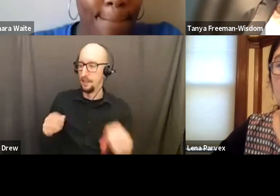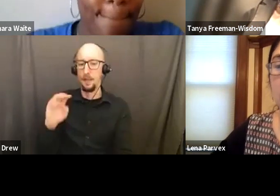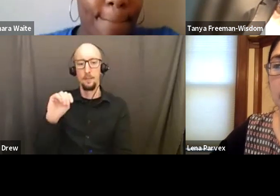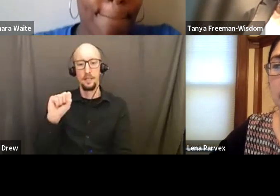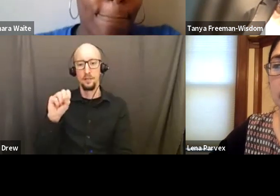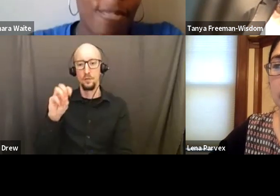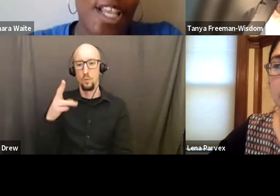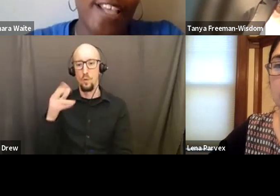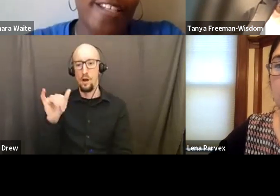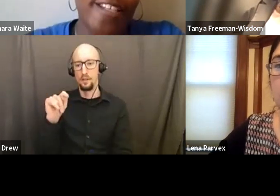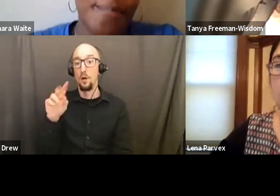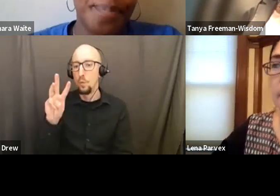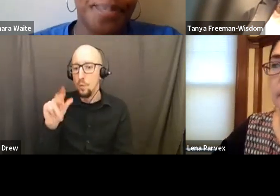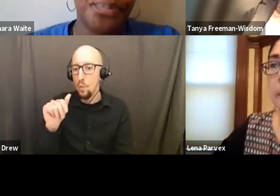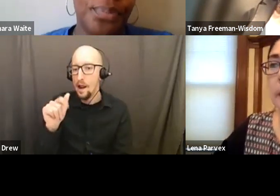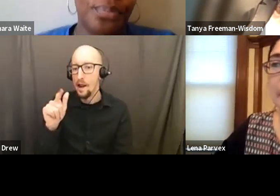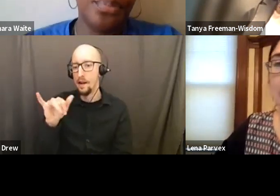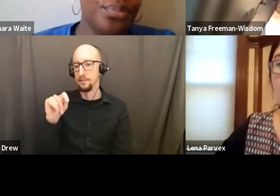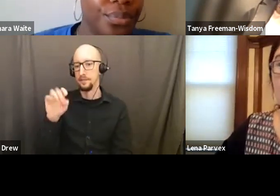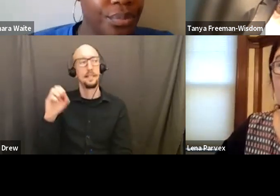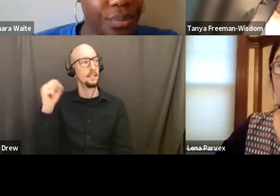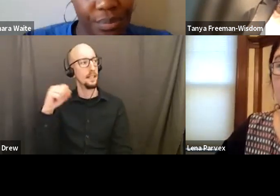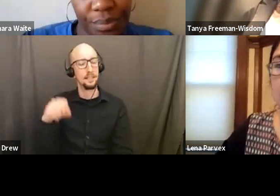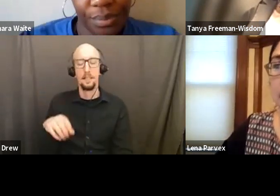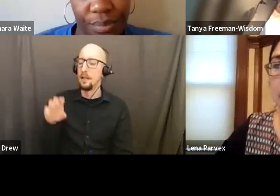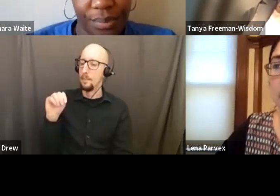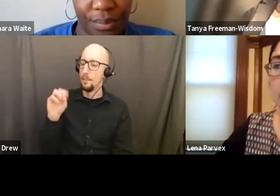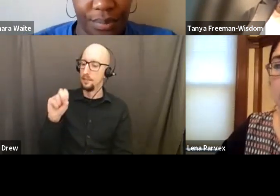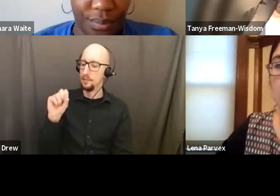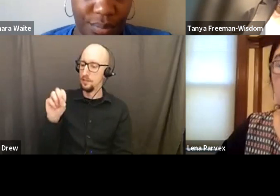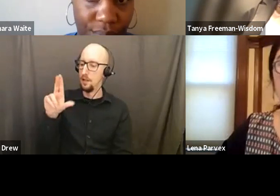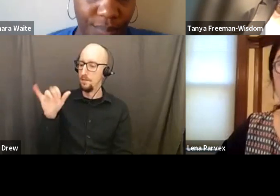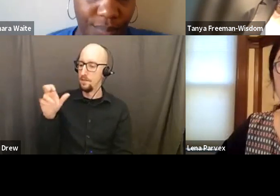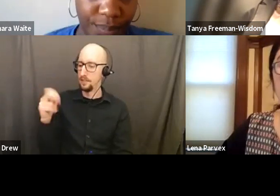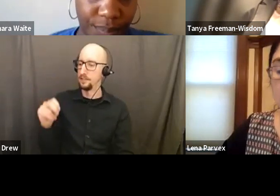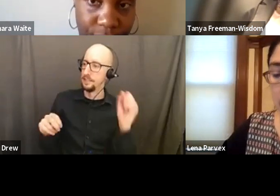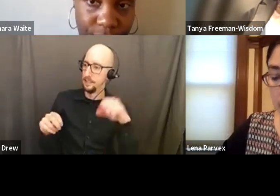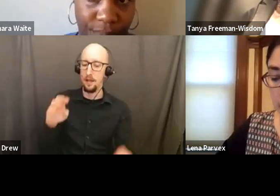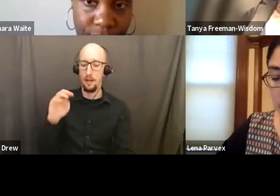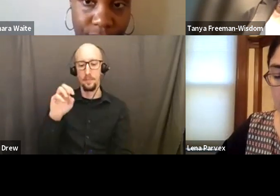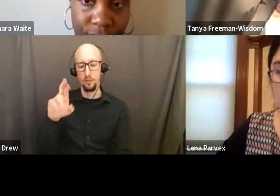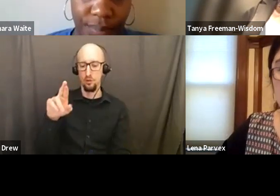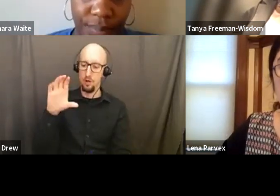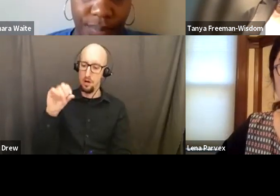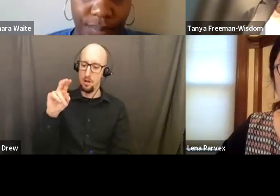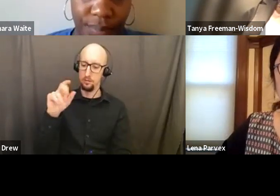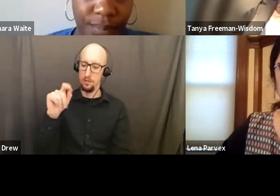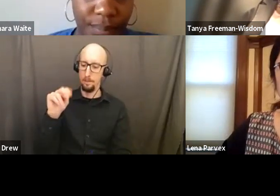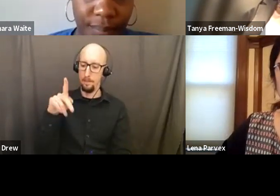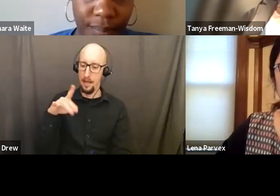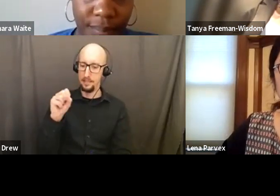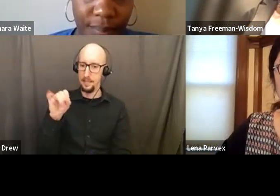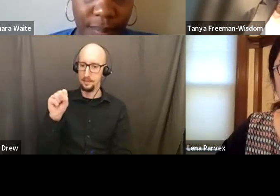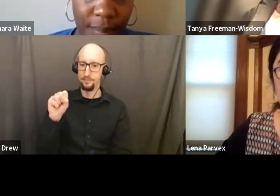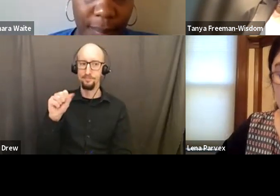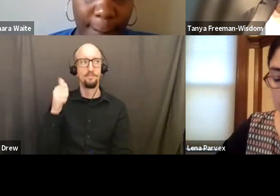Wade, Yes. Ms. Sullivan, Yes. Mr. Contopasis. Yes,